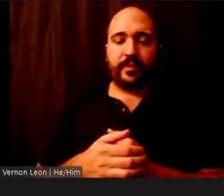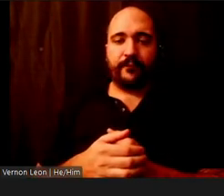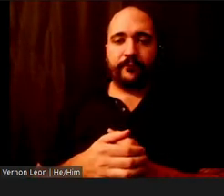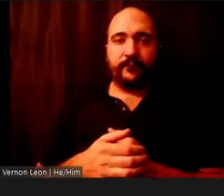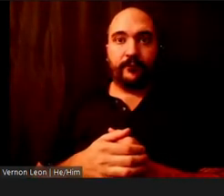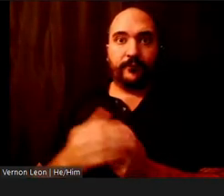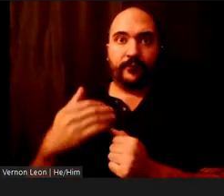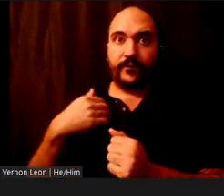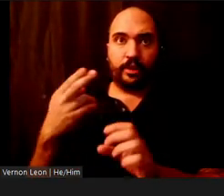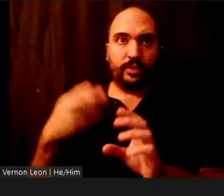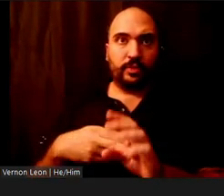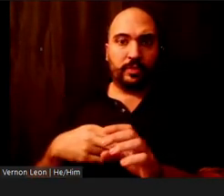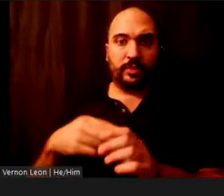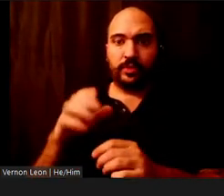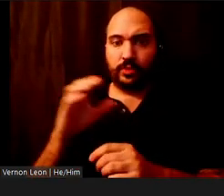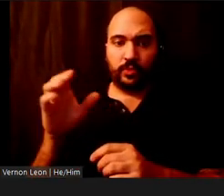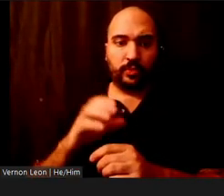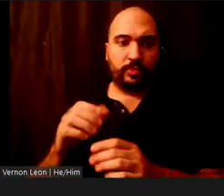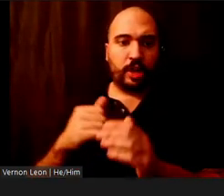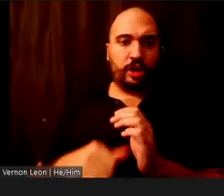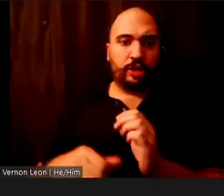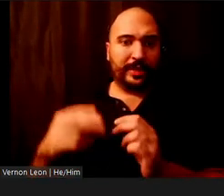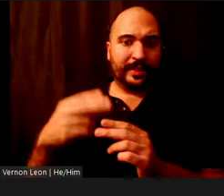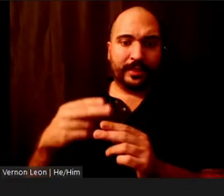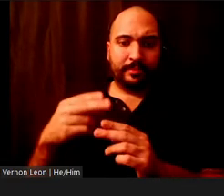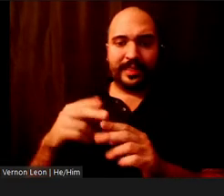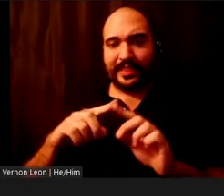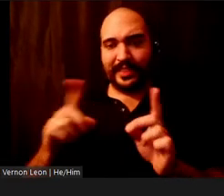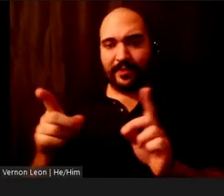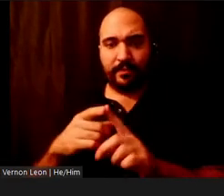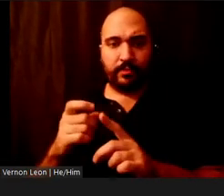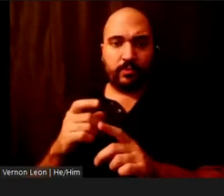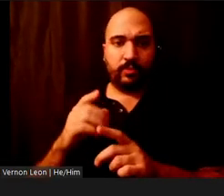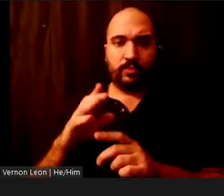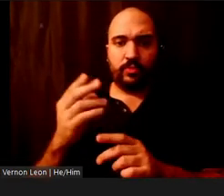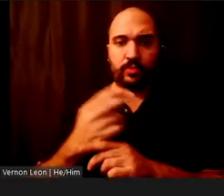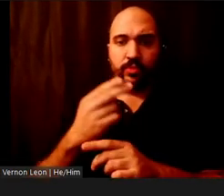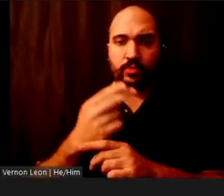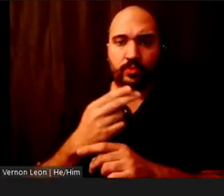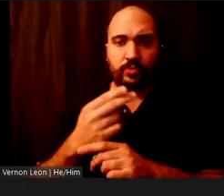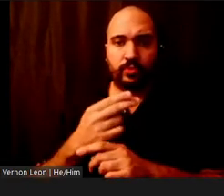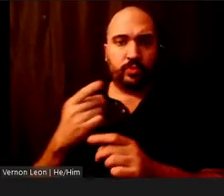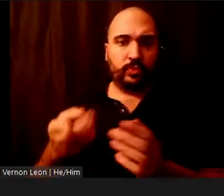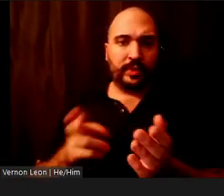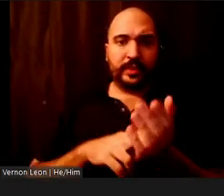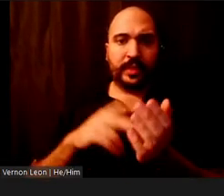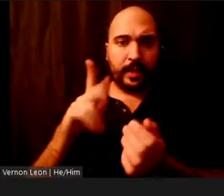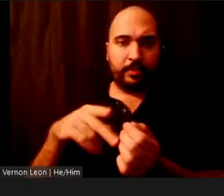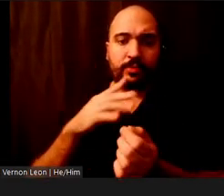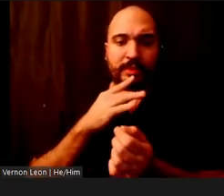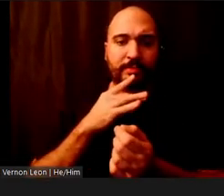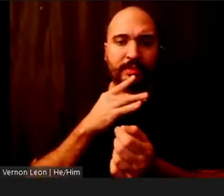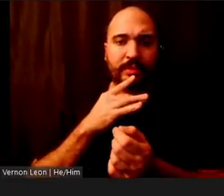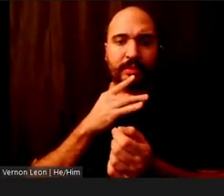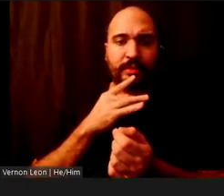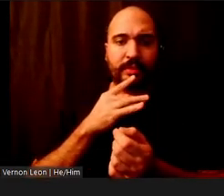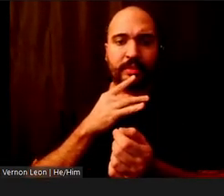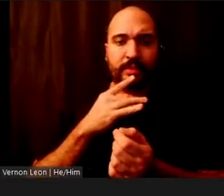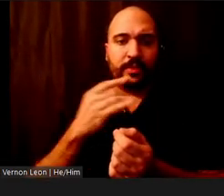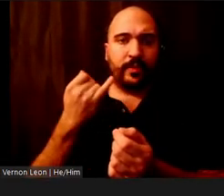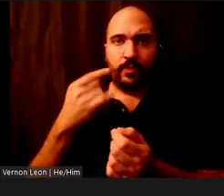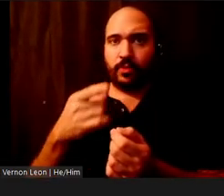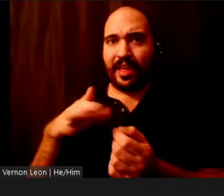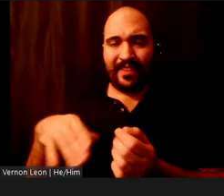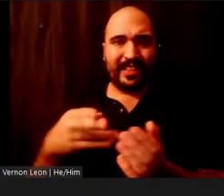If you have joined the Zoom under a name that is different from the one you used when you signed up to speak, or if you did